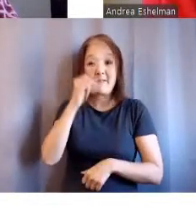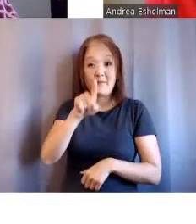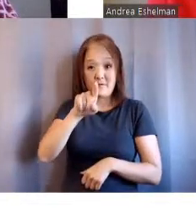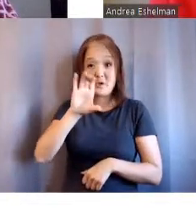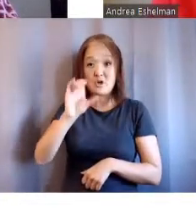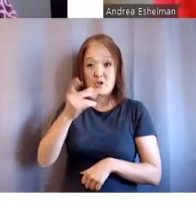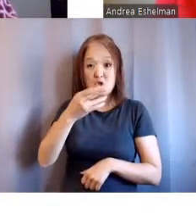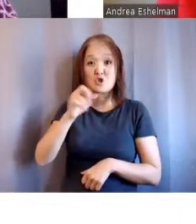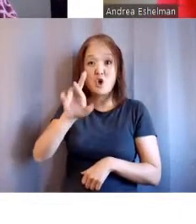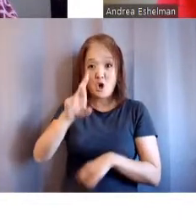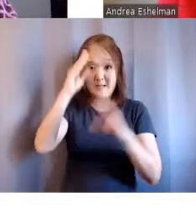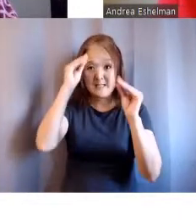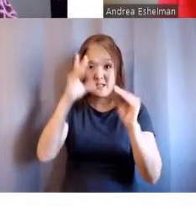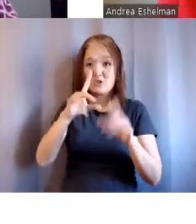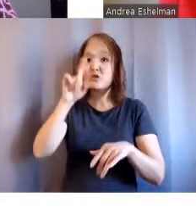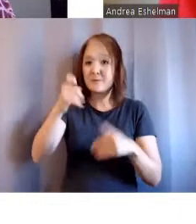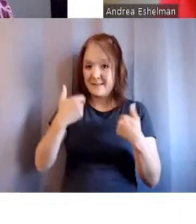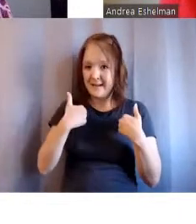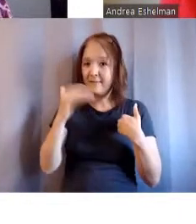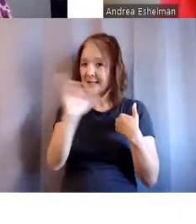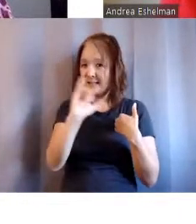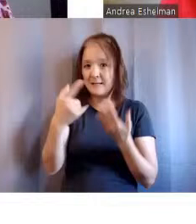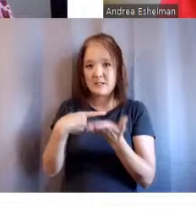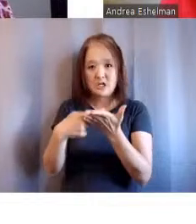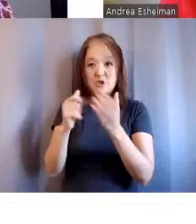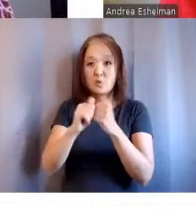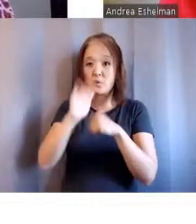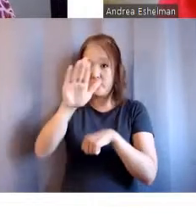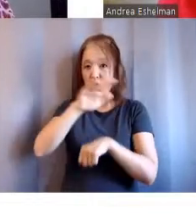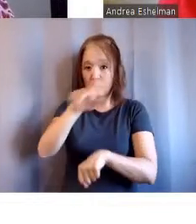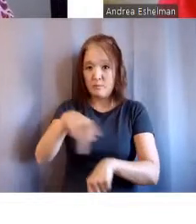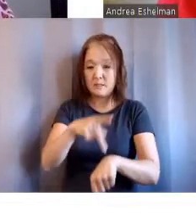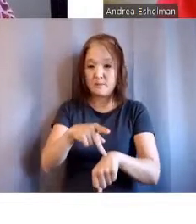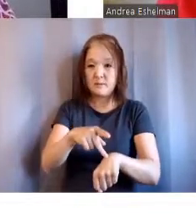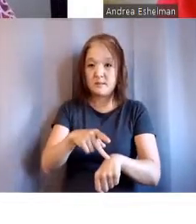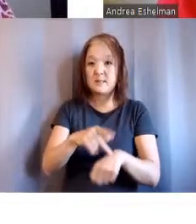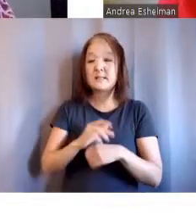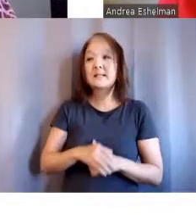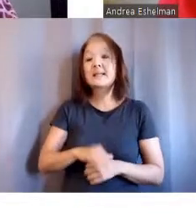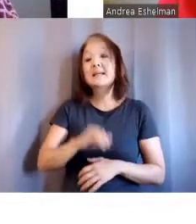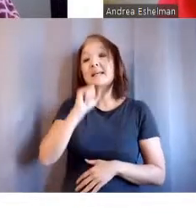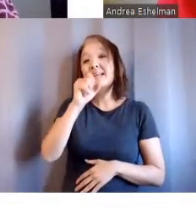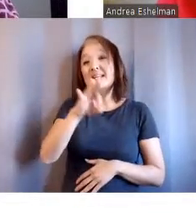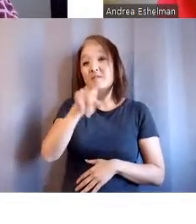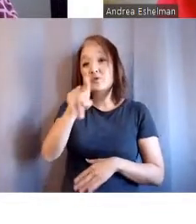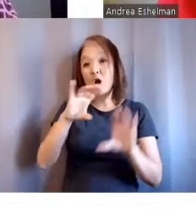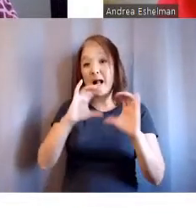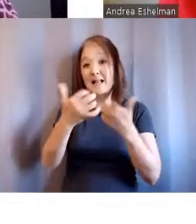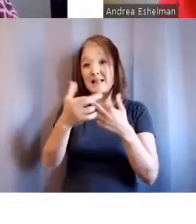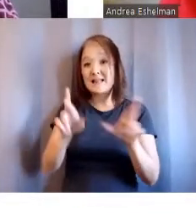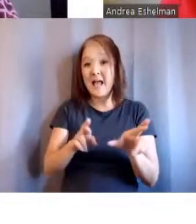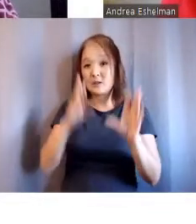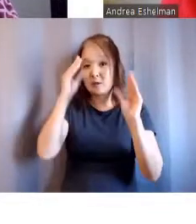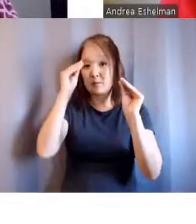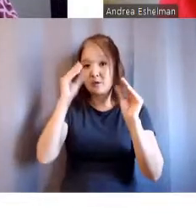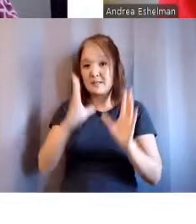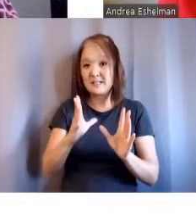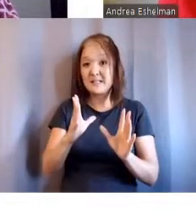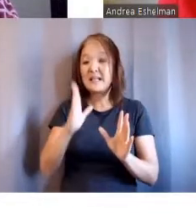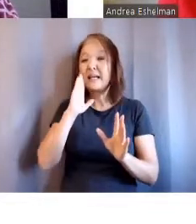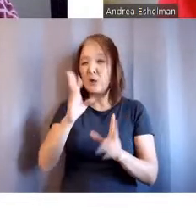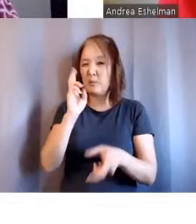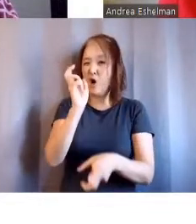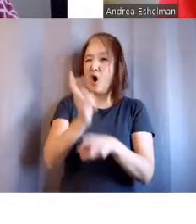the similar kind of conversation with your administrator. I will note, if you're a classroom teacher, it's generally going to be pretty hard for